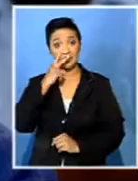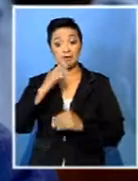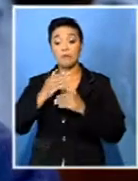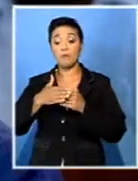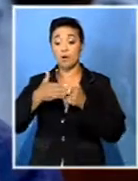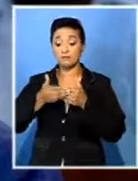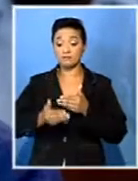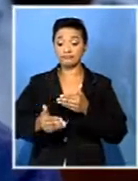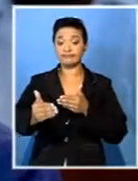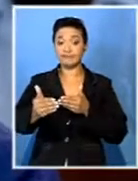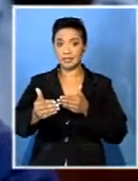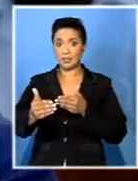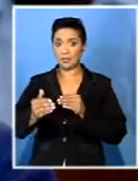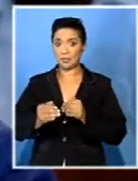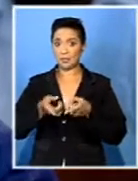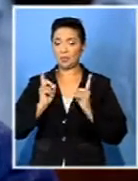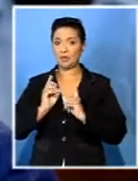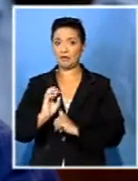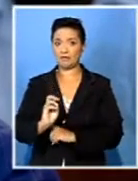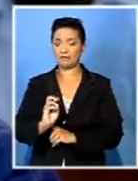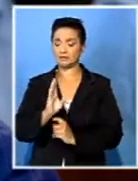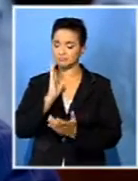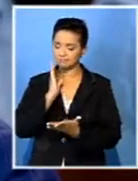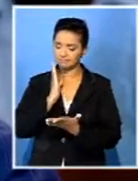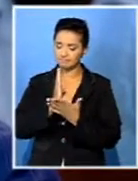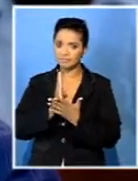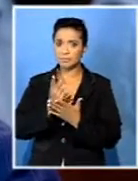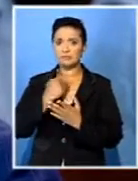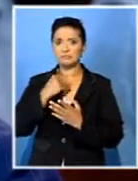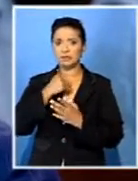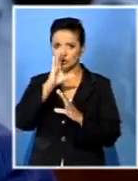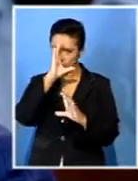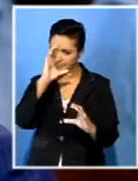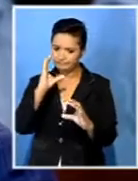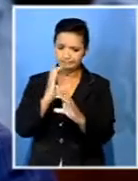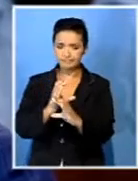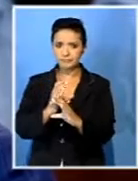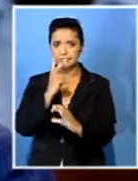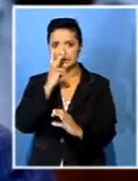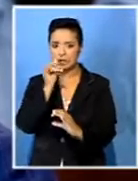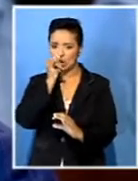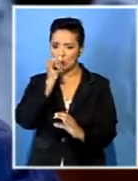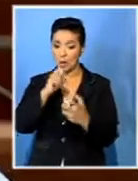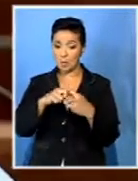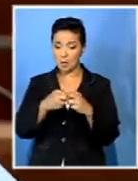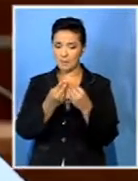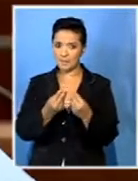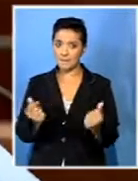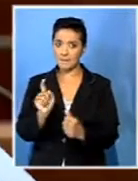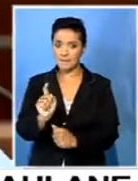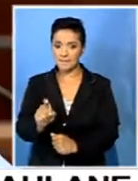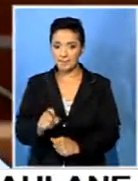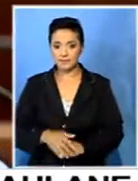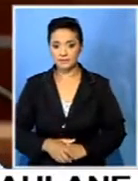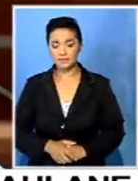a trajectory and so on. So we need to definitely zoom into this and deal with this particular problem. Requires from